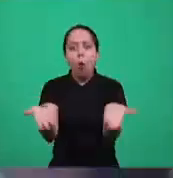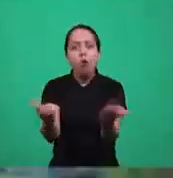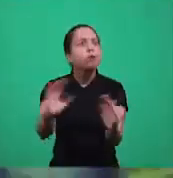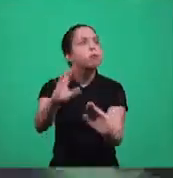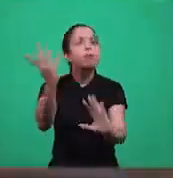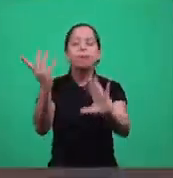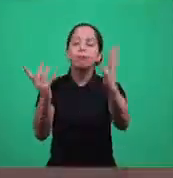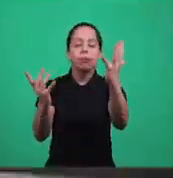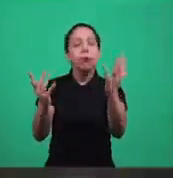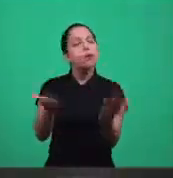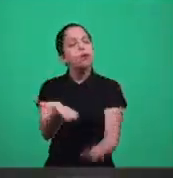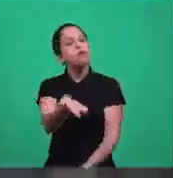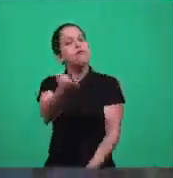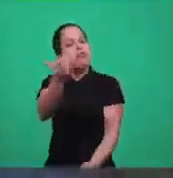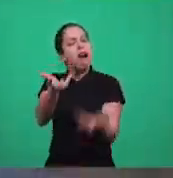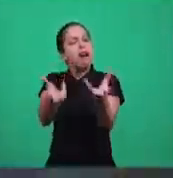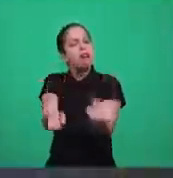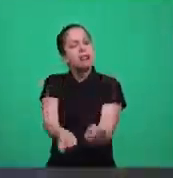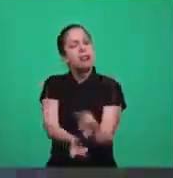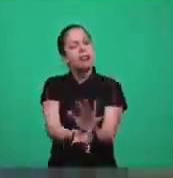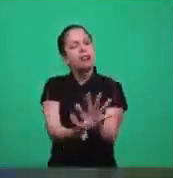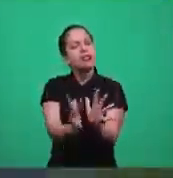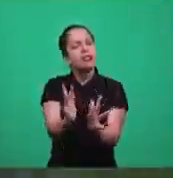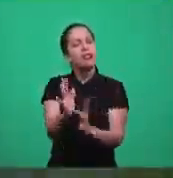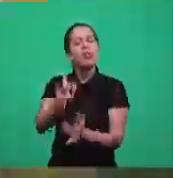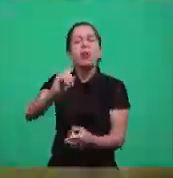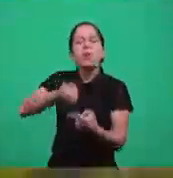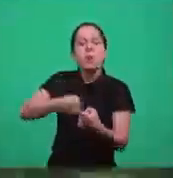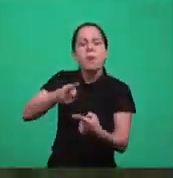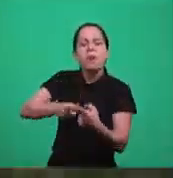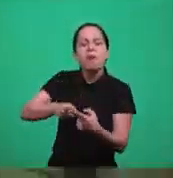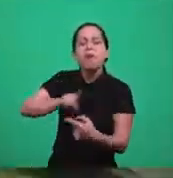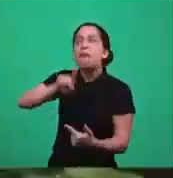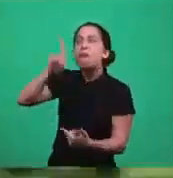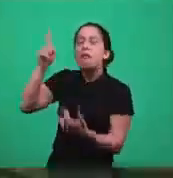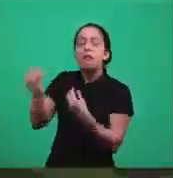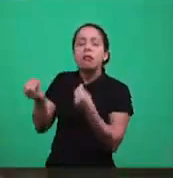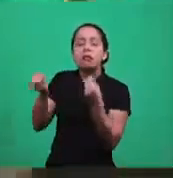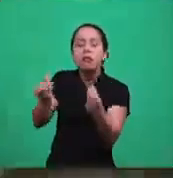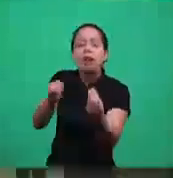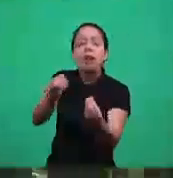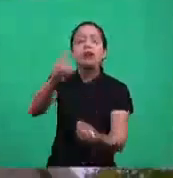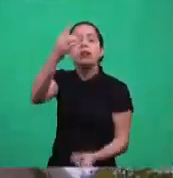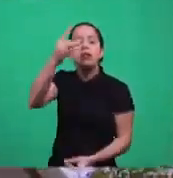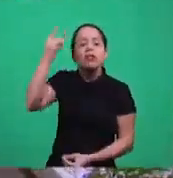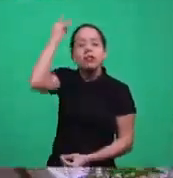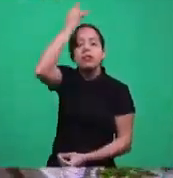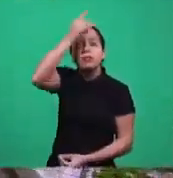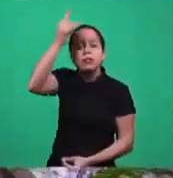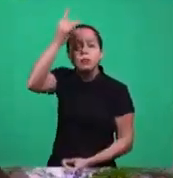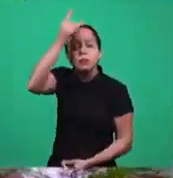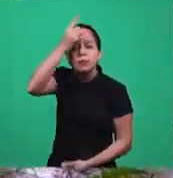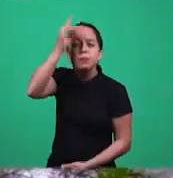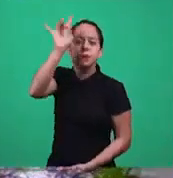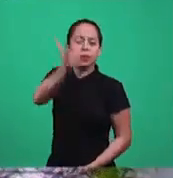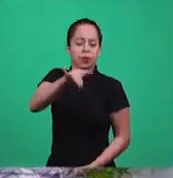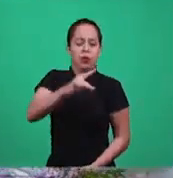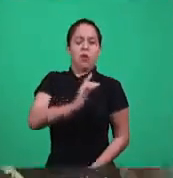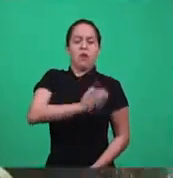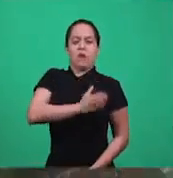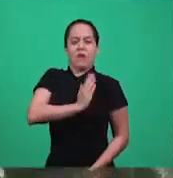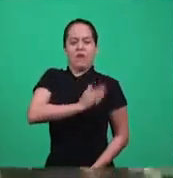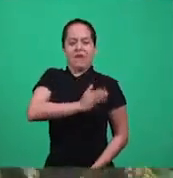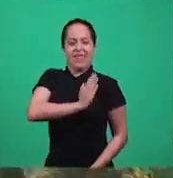us with the heavenly gift of the consolation. Christ will come and put upon us the gift